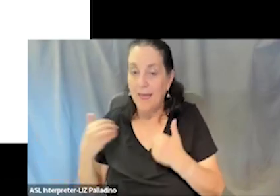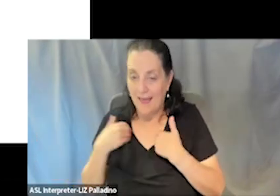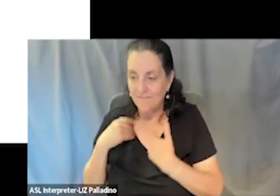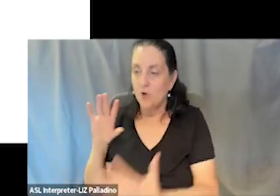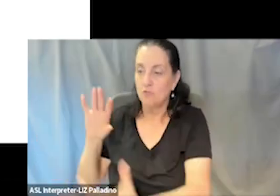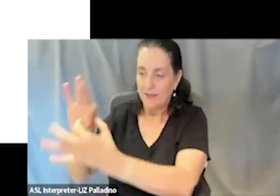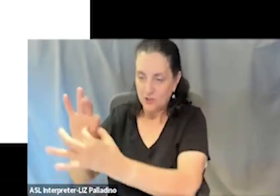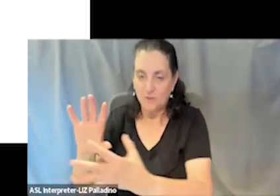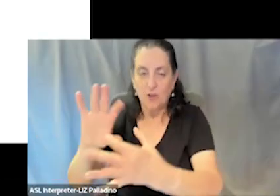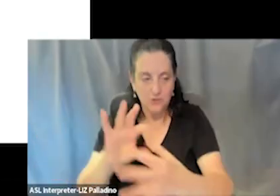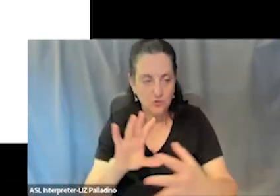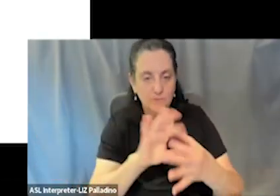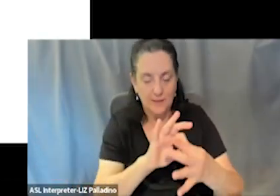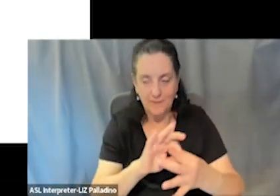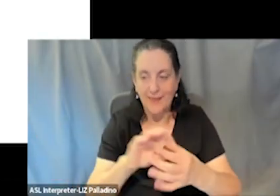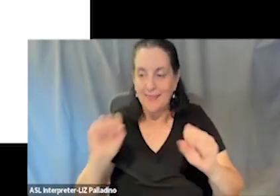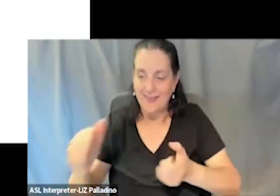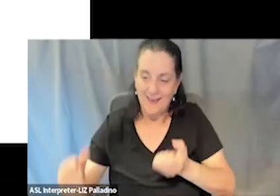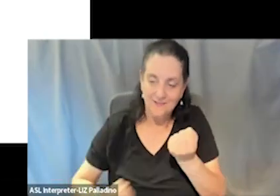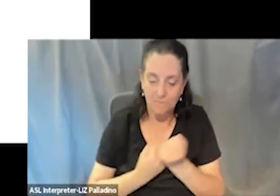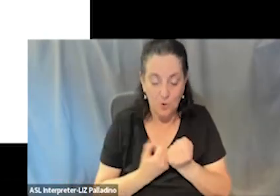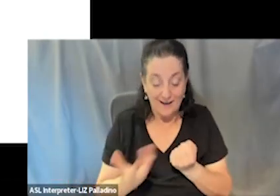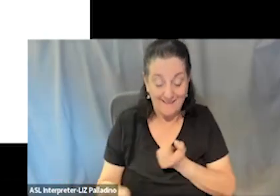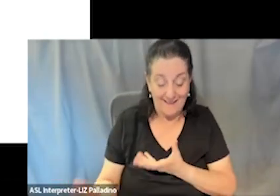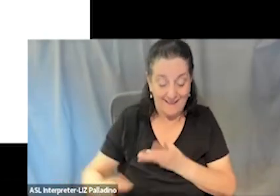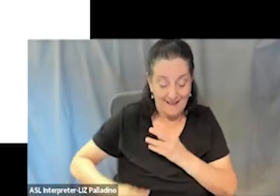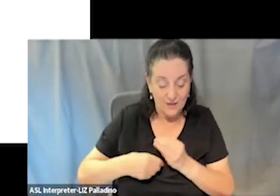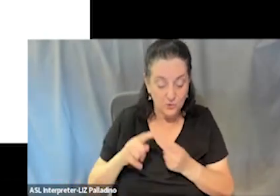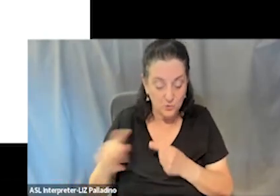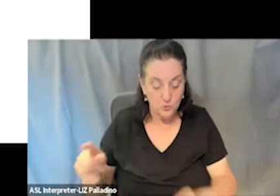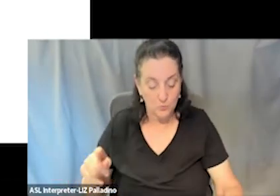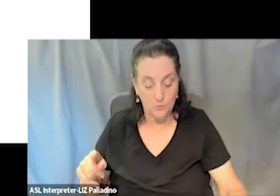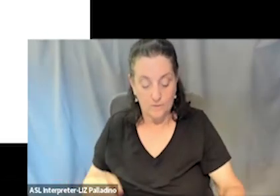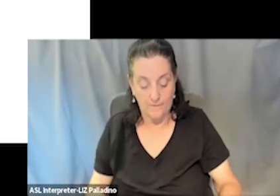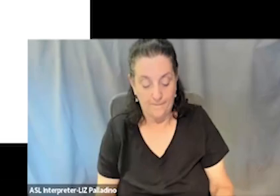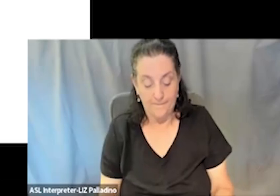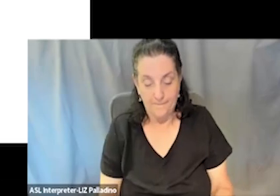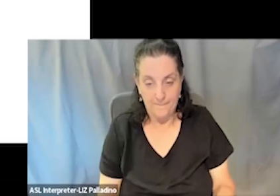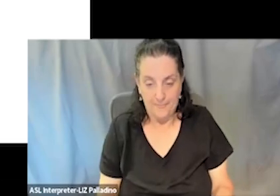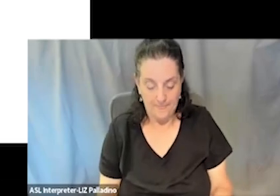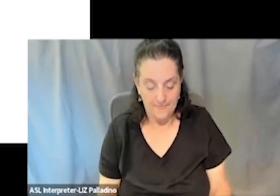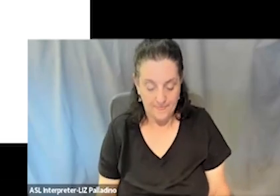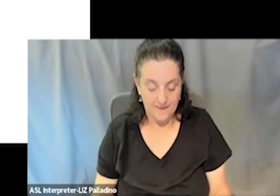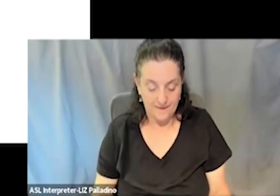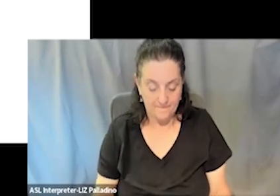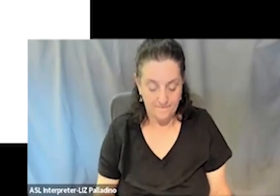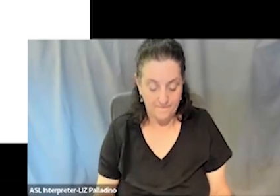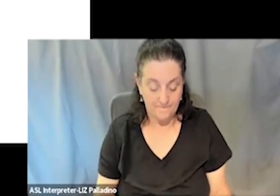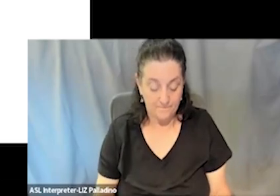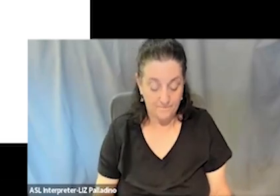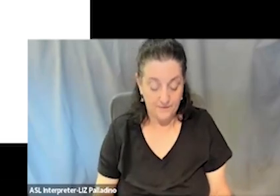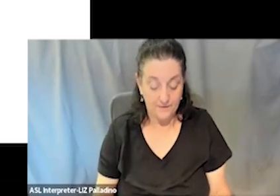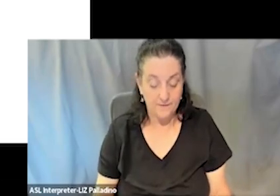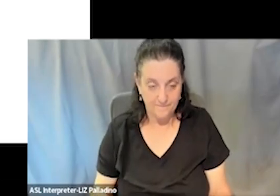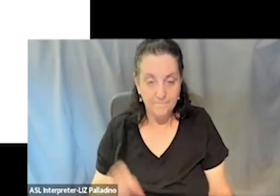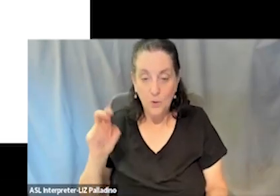relationship stays within the organization and not just with the one person who is cultivating that relationship. The